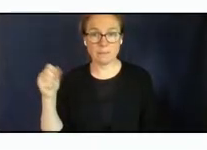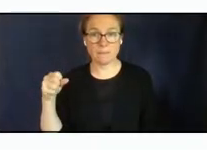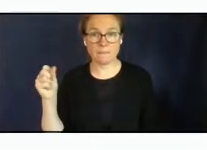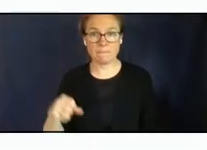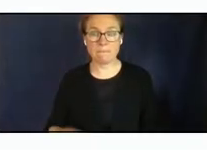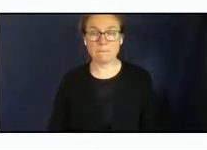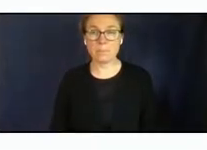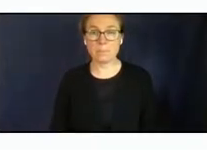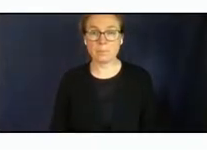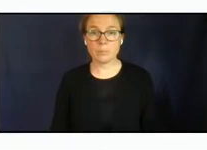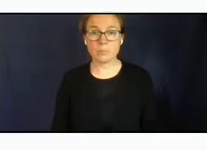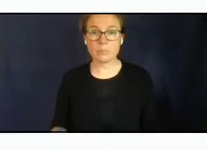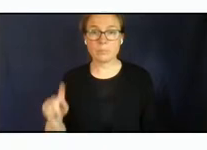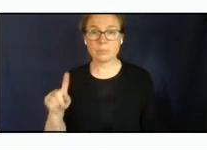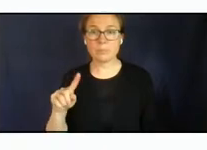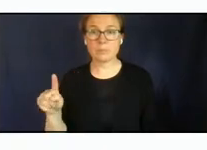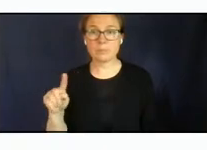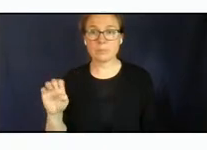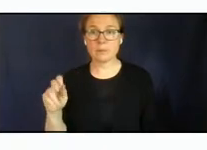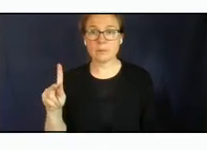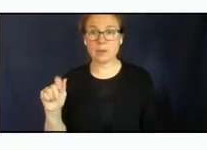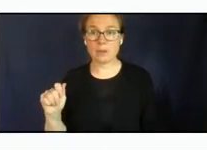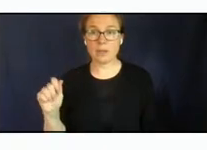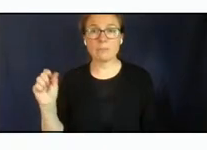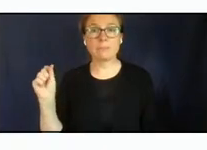Director Zika. Aye.